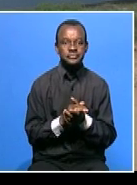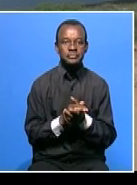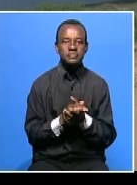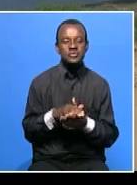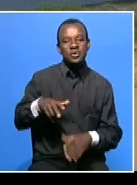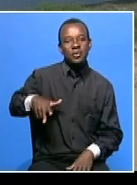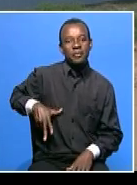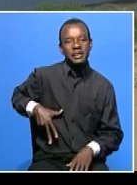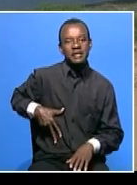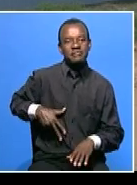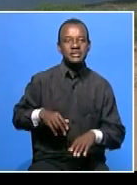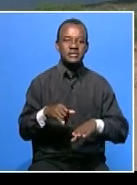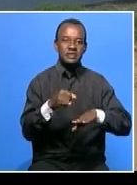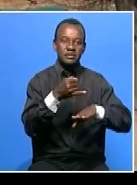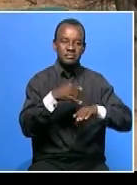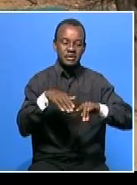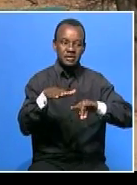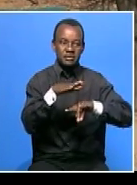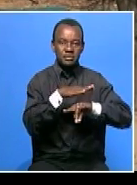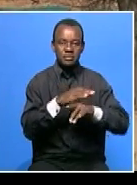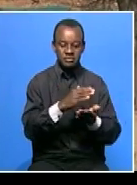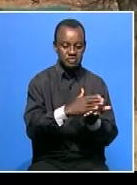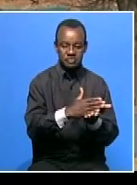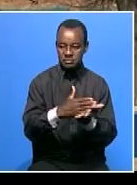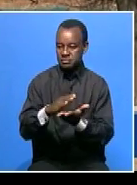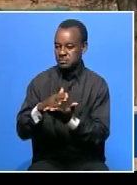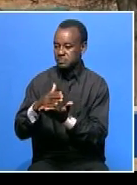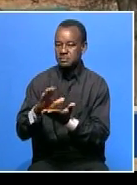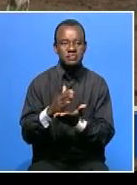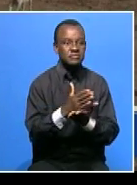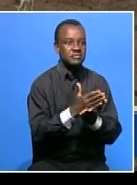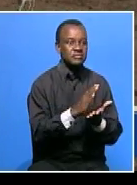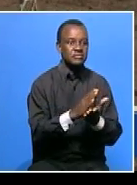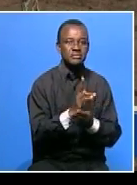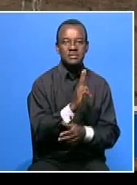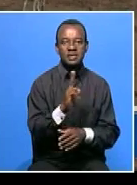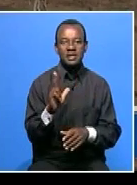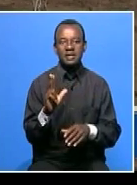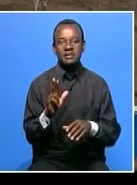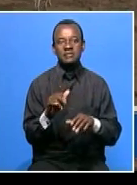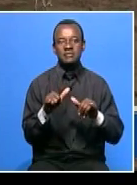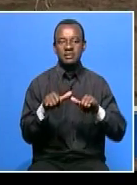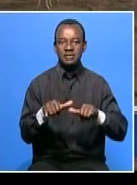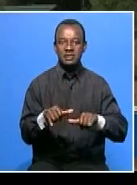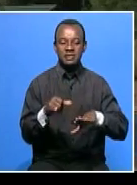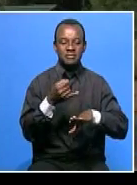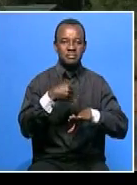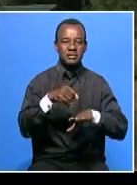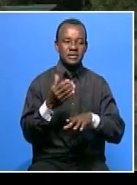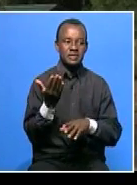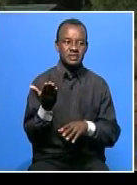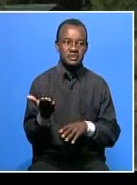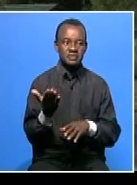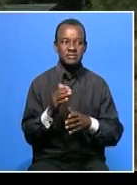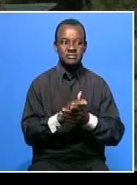Benefits Distribution Plan outlines how households in these areas are to share in the gains and is